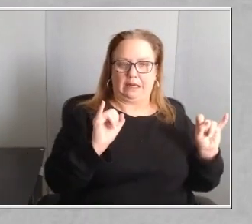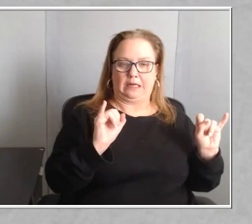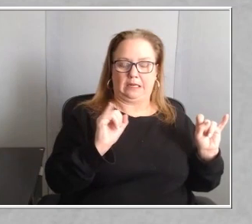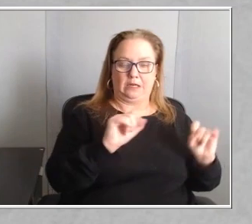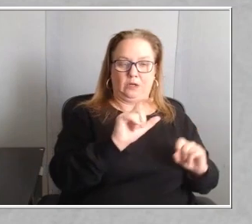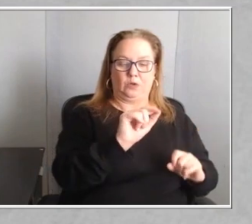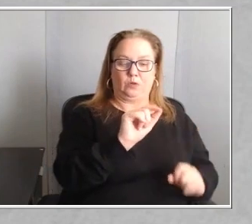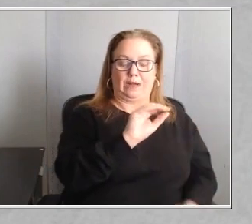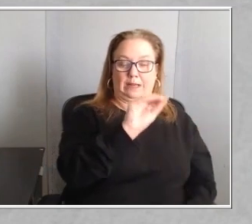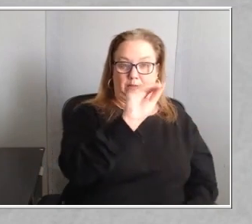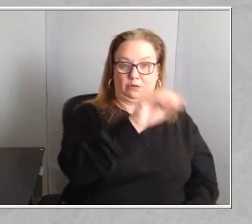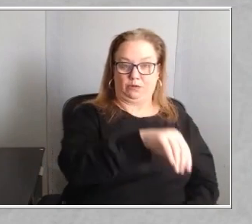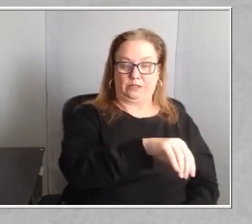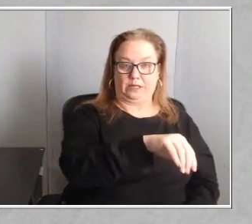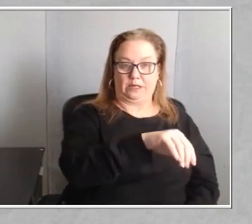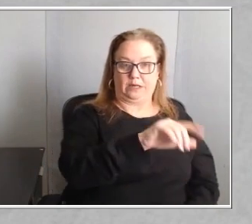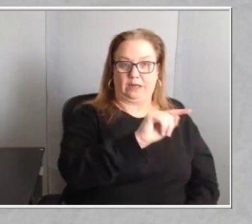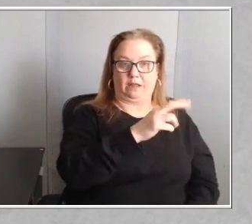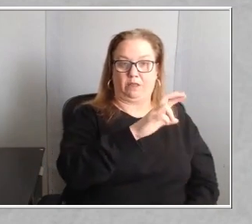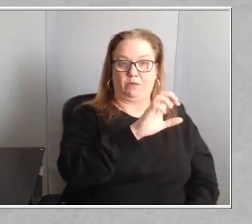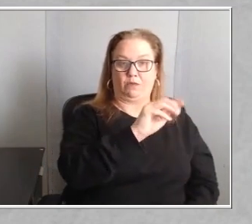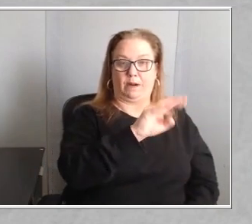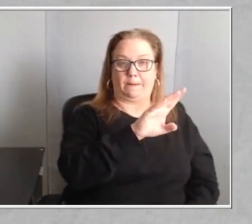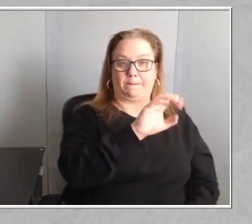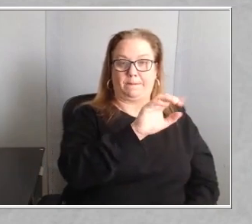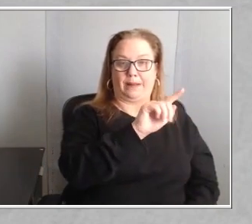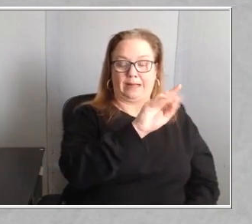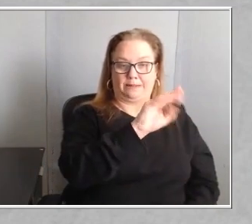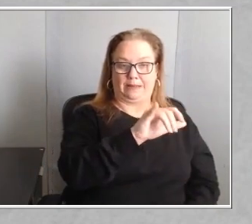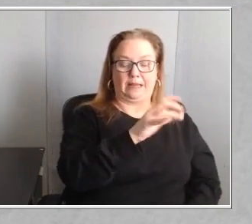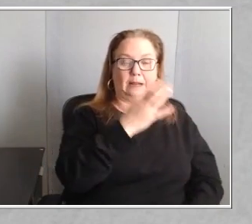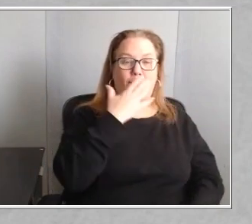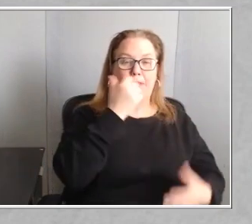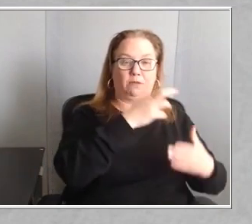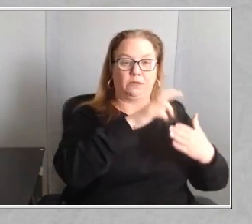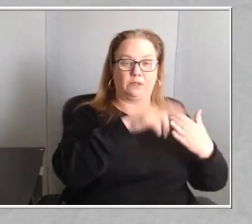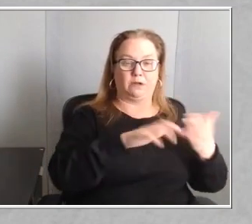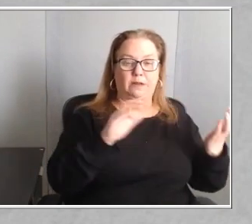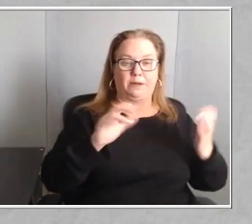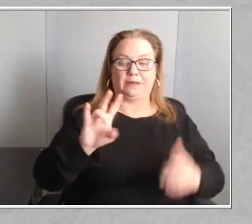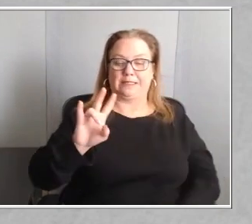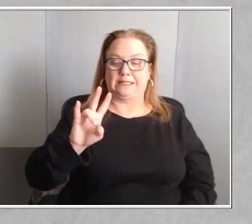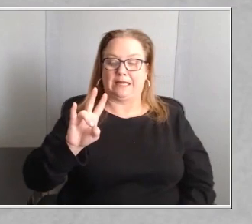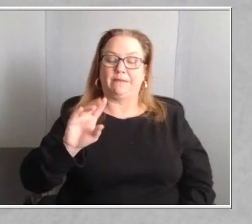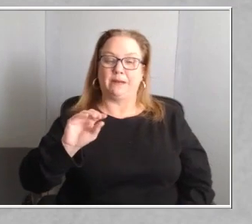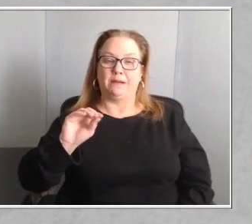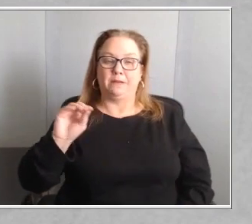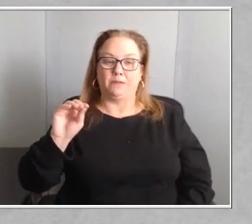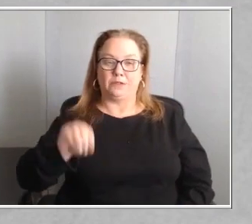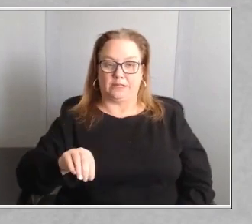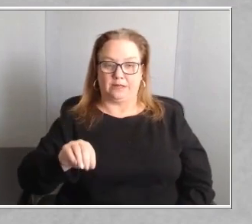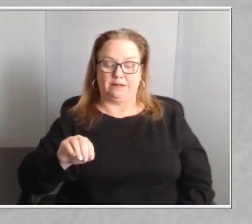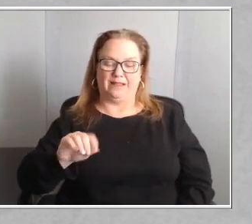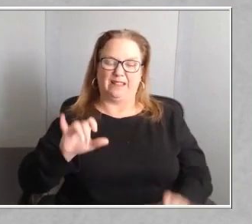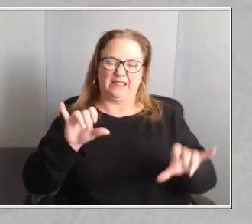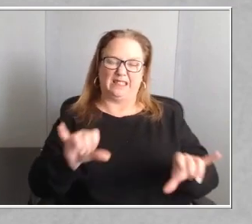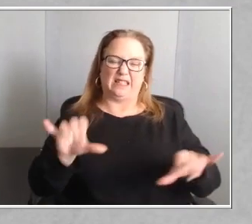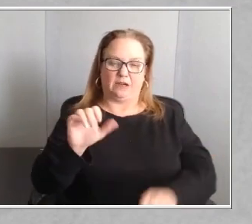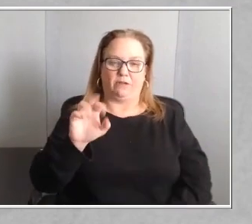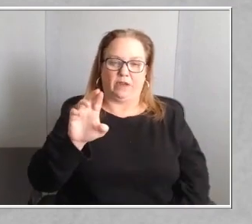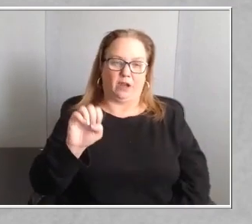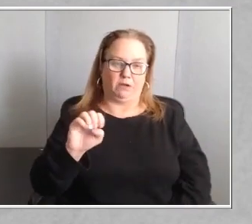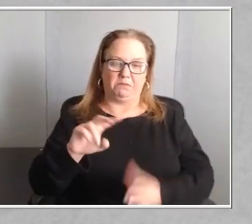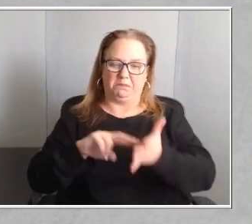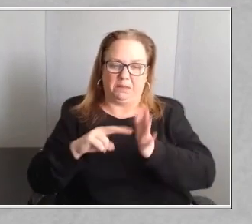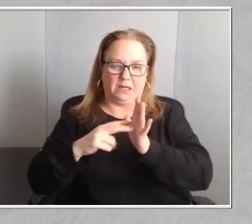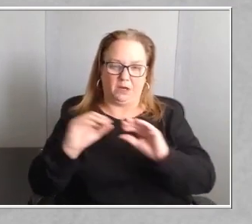20% of those in the thrombectomy arm had a better outcome versus 7% in the standard of care arm. So that was a very